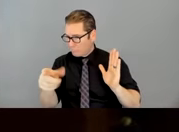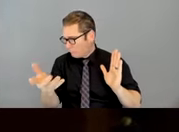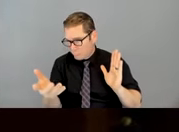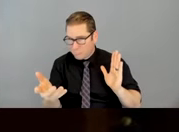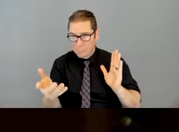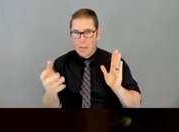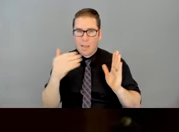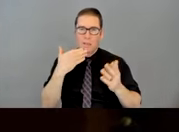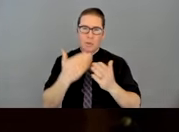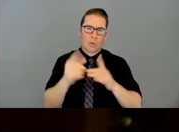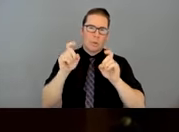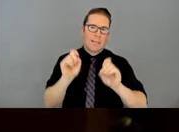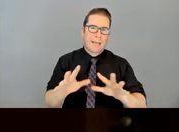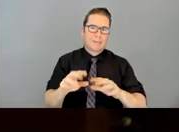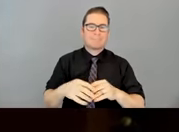Okay.